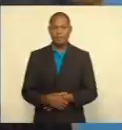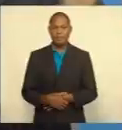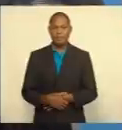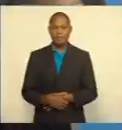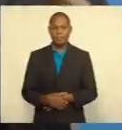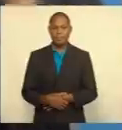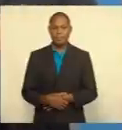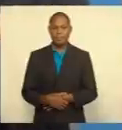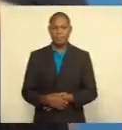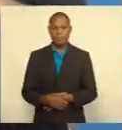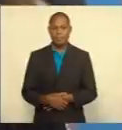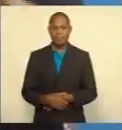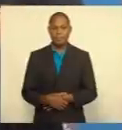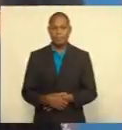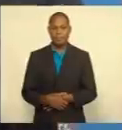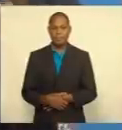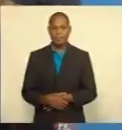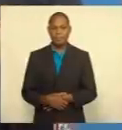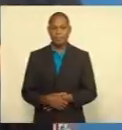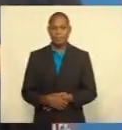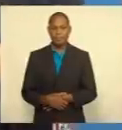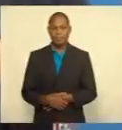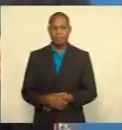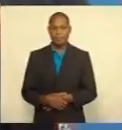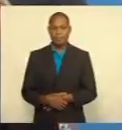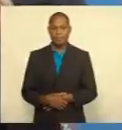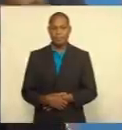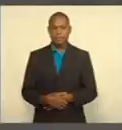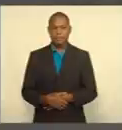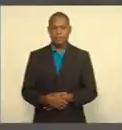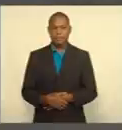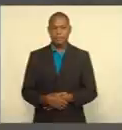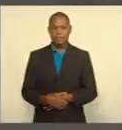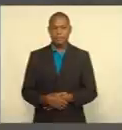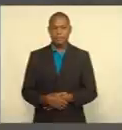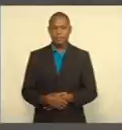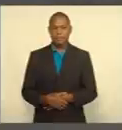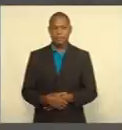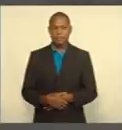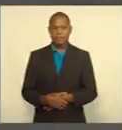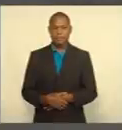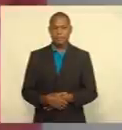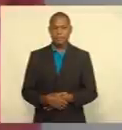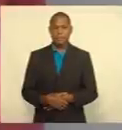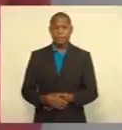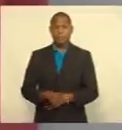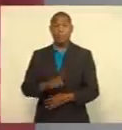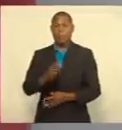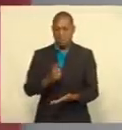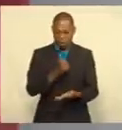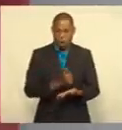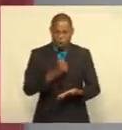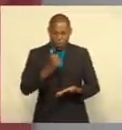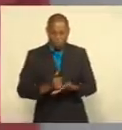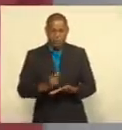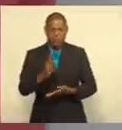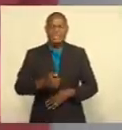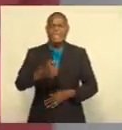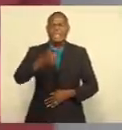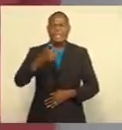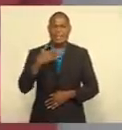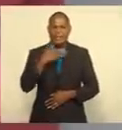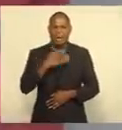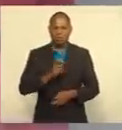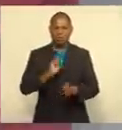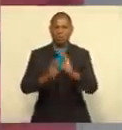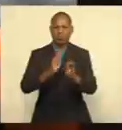your work, shopping or accessing essential services. This has prompted authorities to run 600 tests per day over